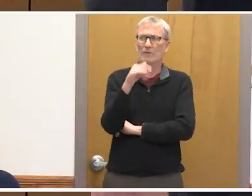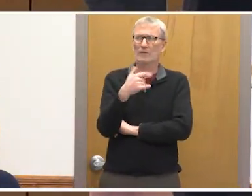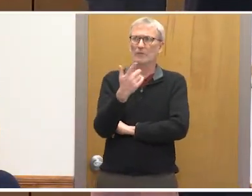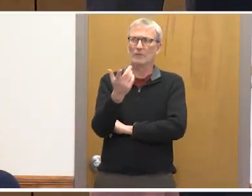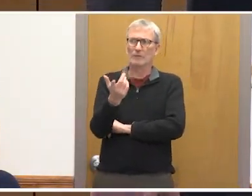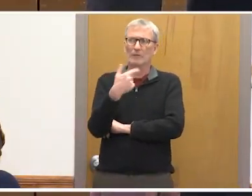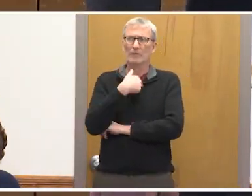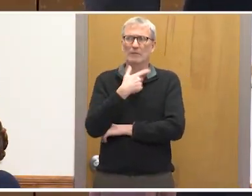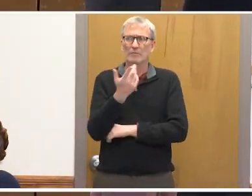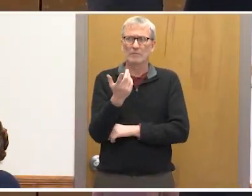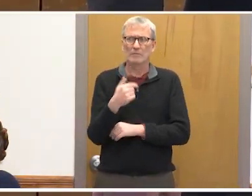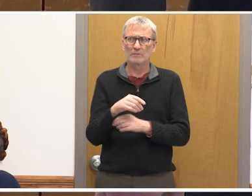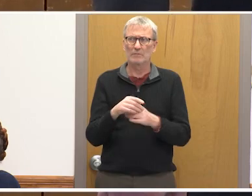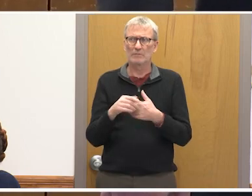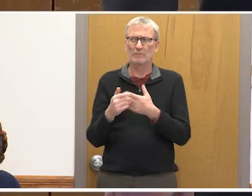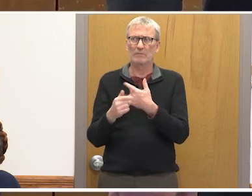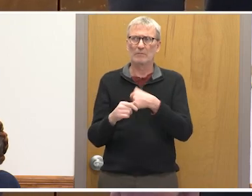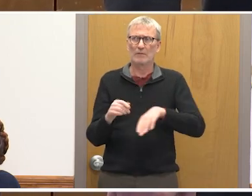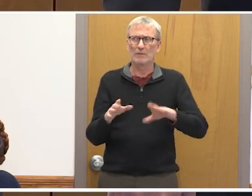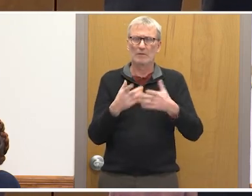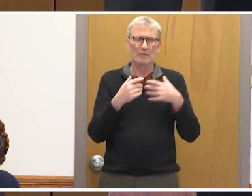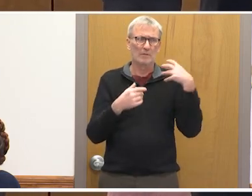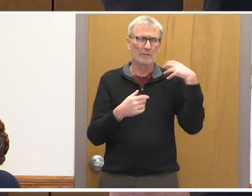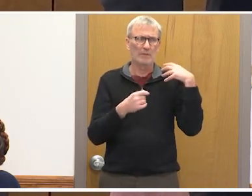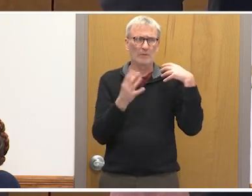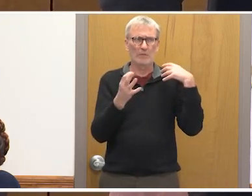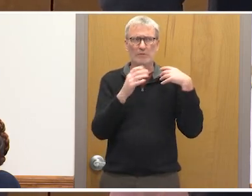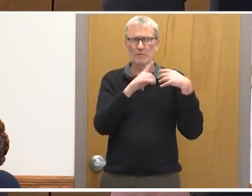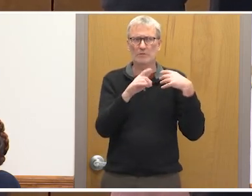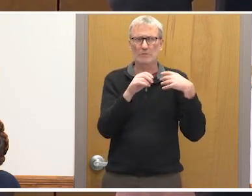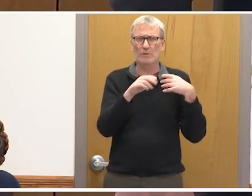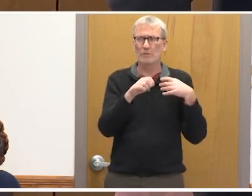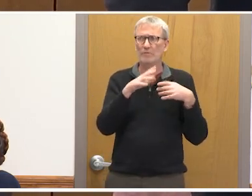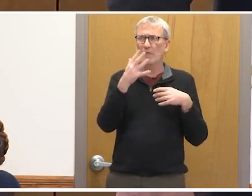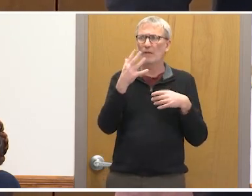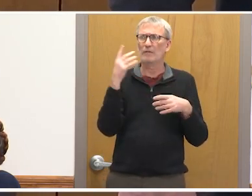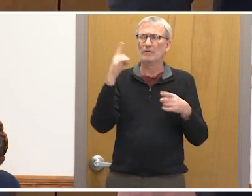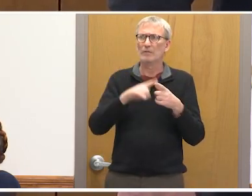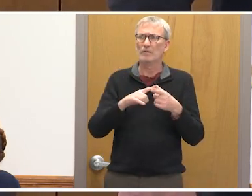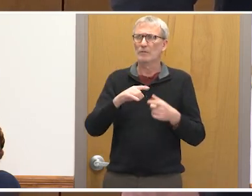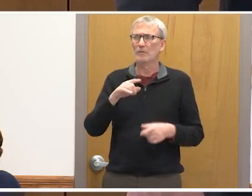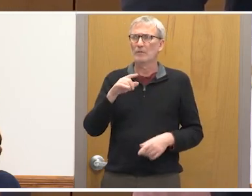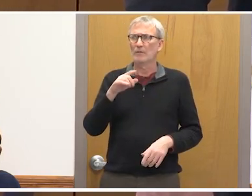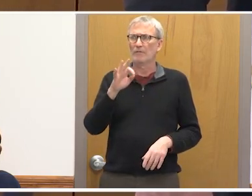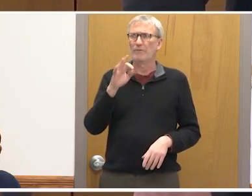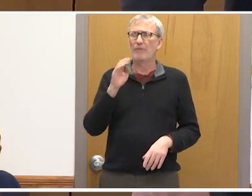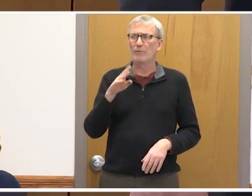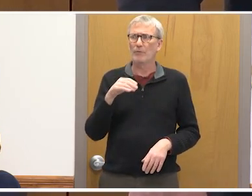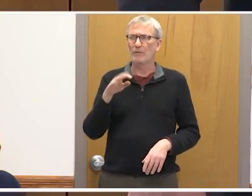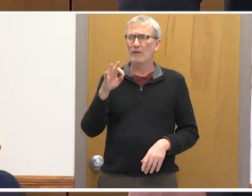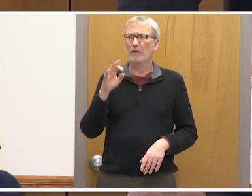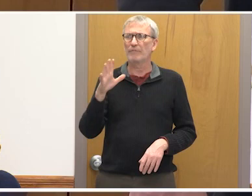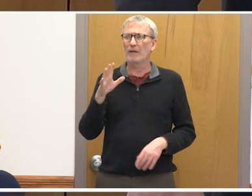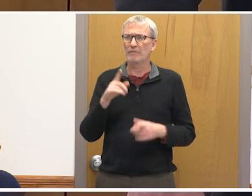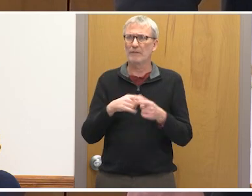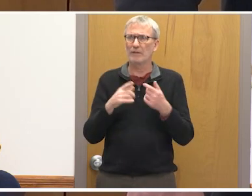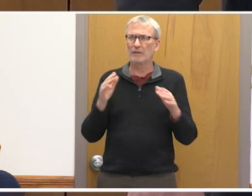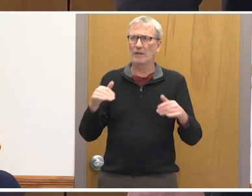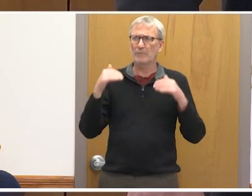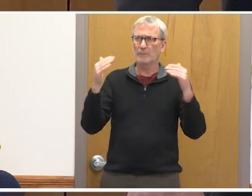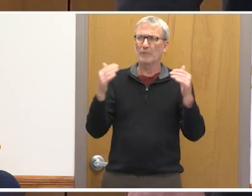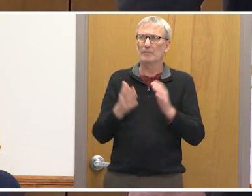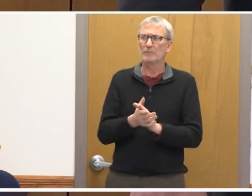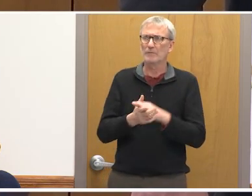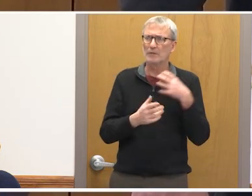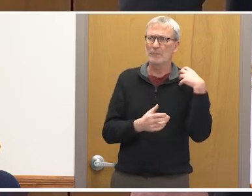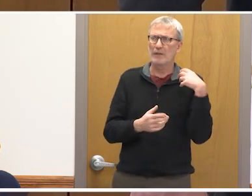Mercurio. I am the acting commander of Zone 5 until February 9th, whenever I'm officially promoted to